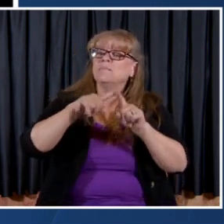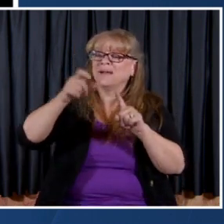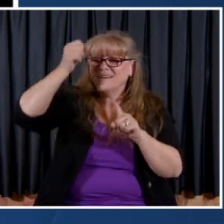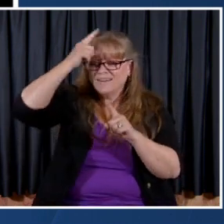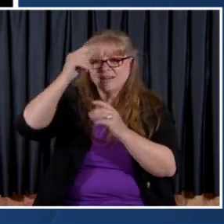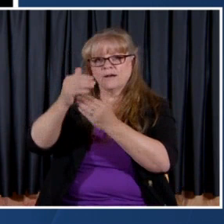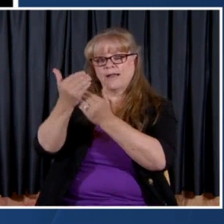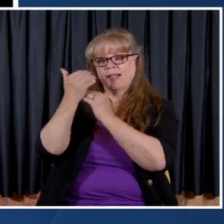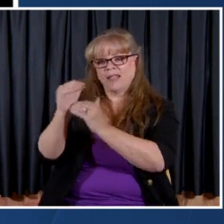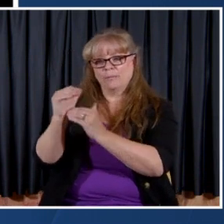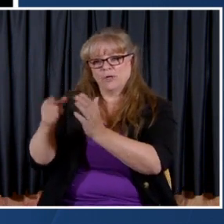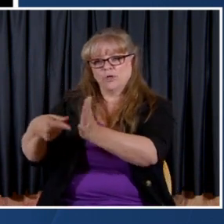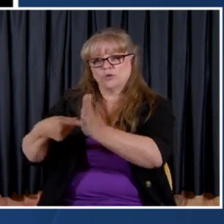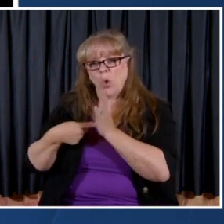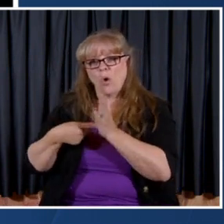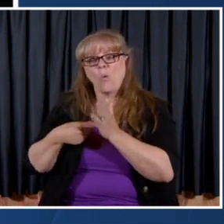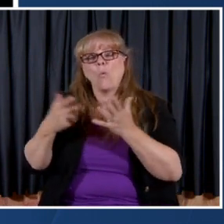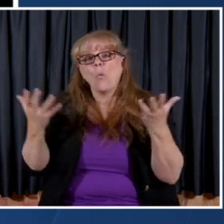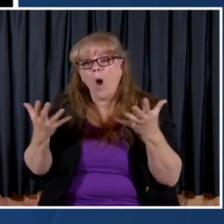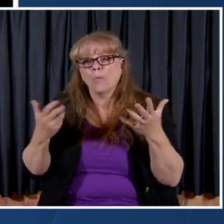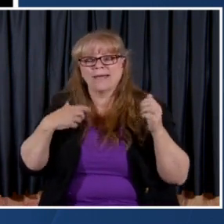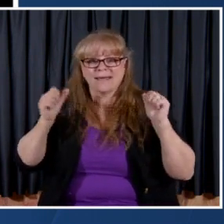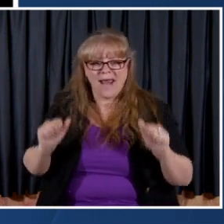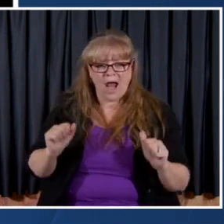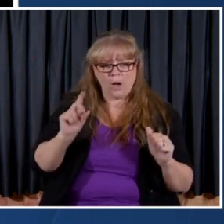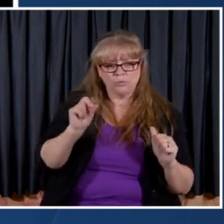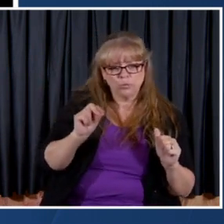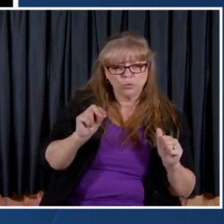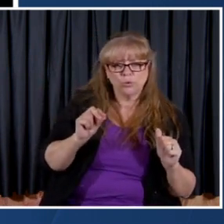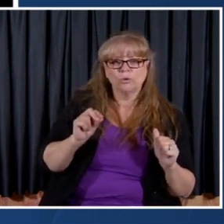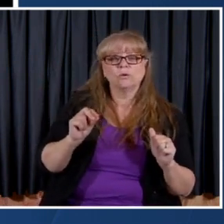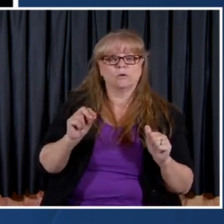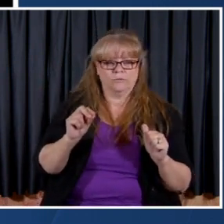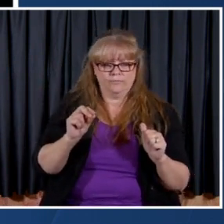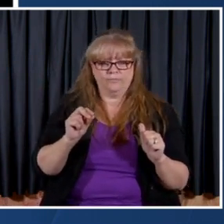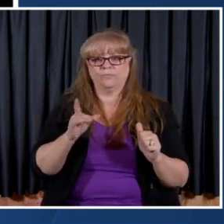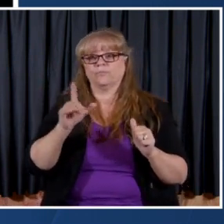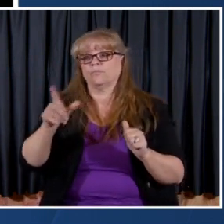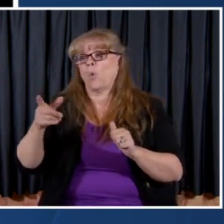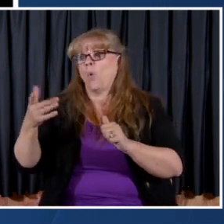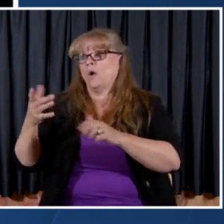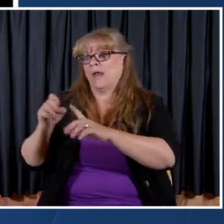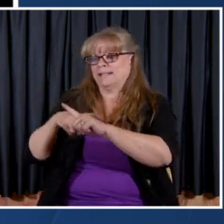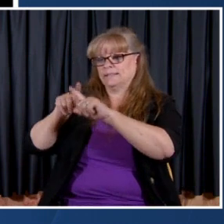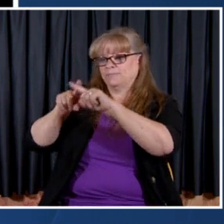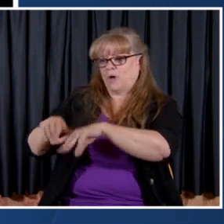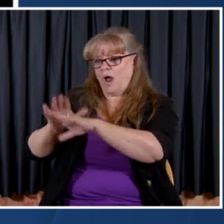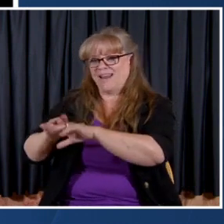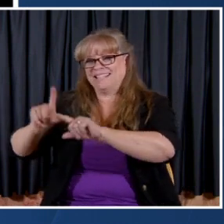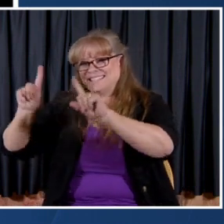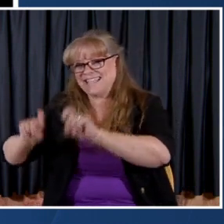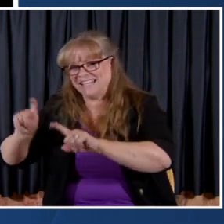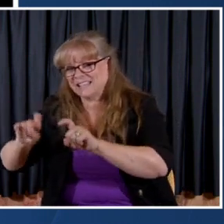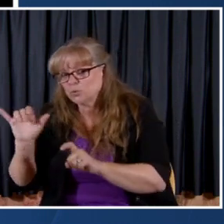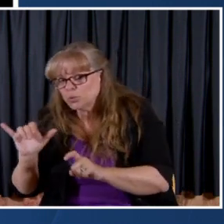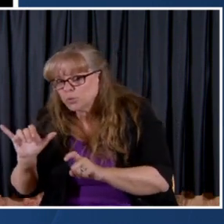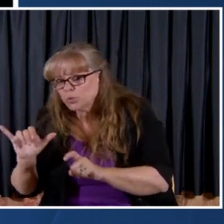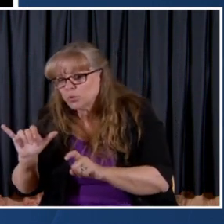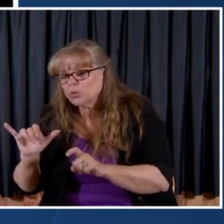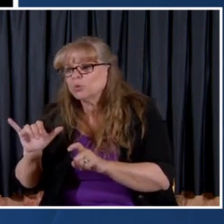and the diagnosis, and then finally hospitalizations, and then tragically at the end of that cycle would be death in some cases,